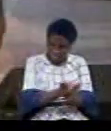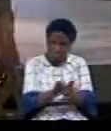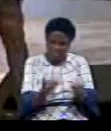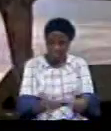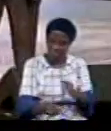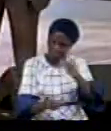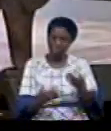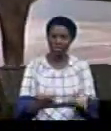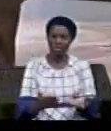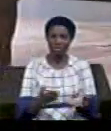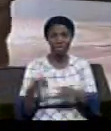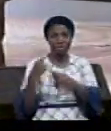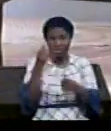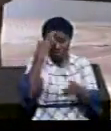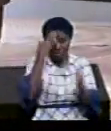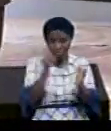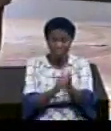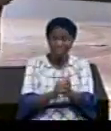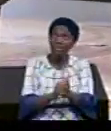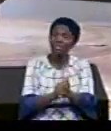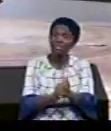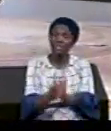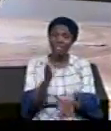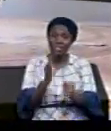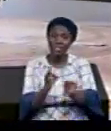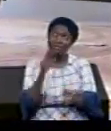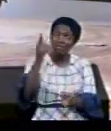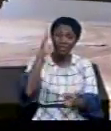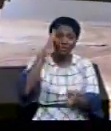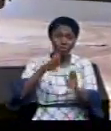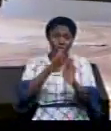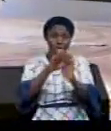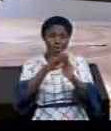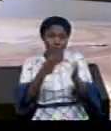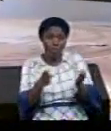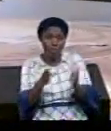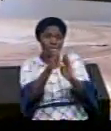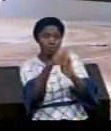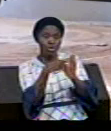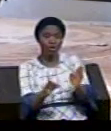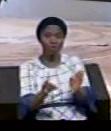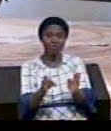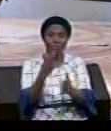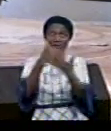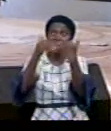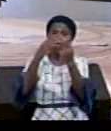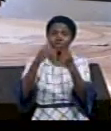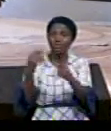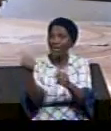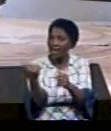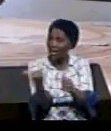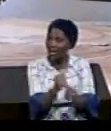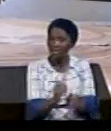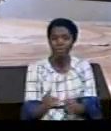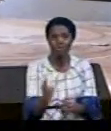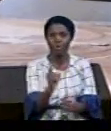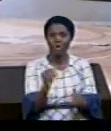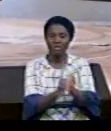to open the door of heaven to anyone, that depravity has to go. And